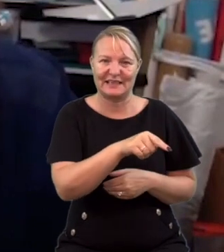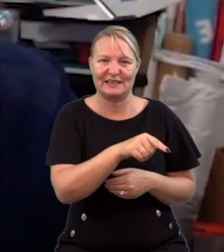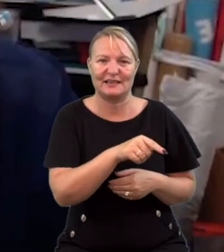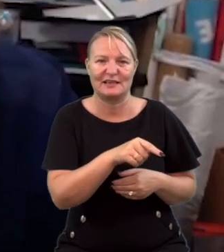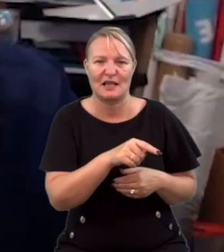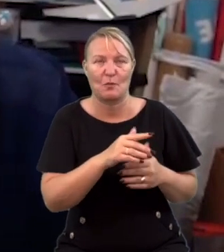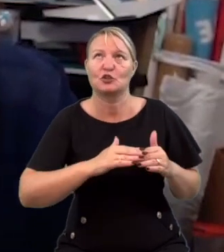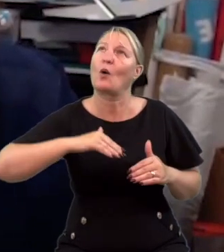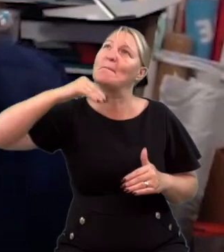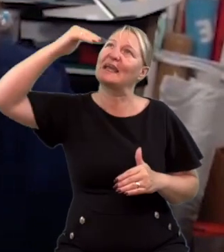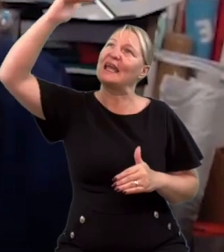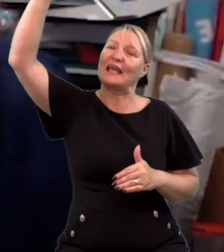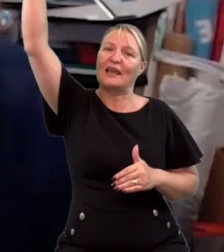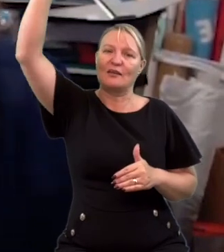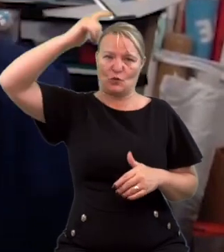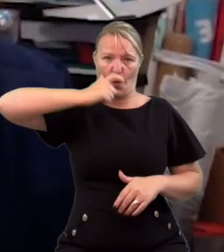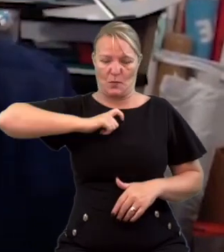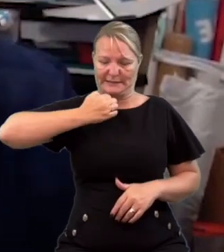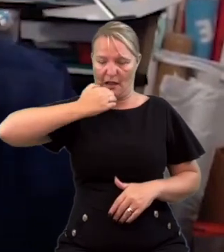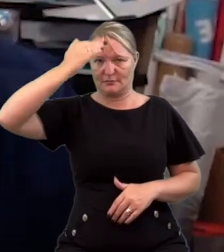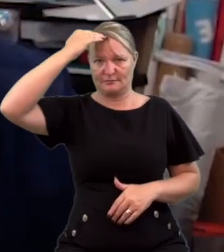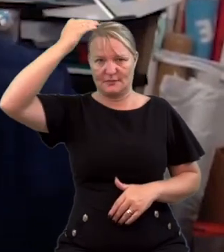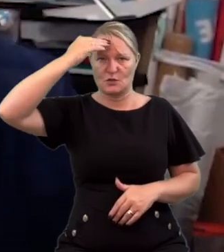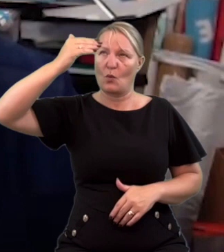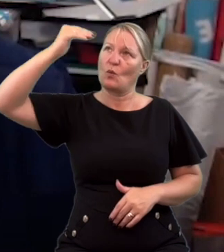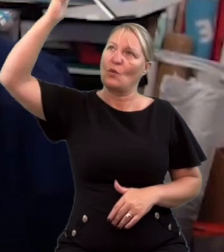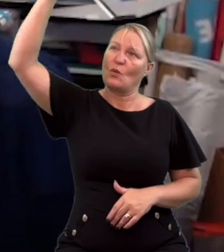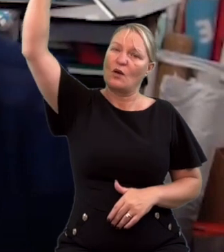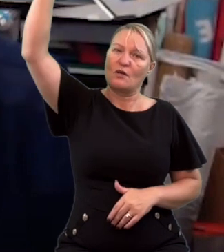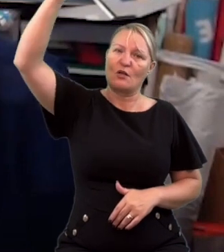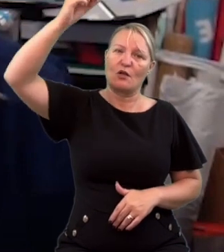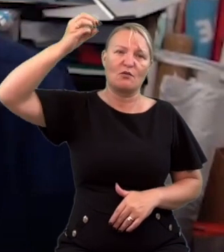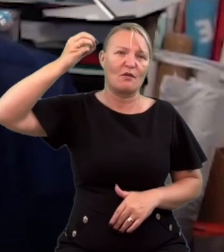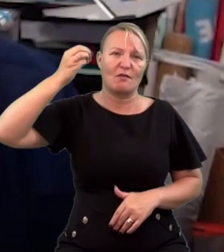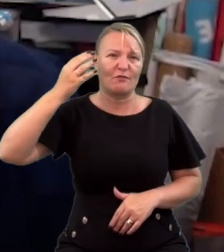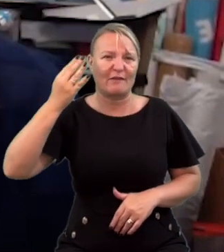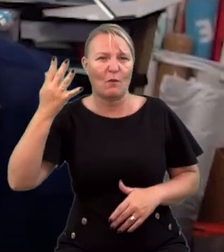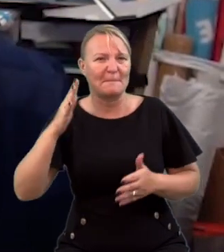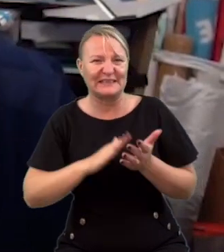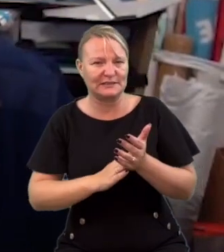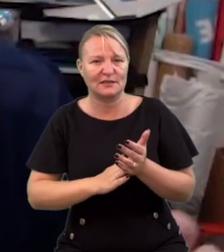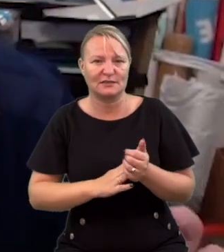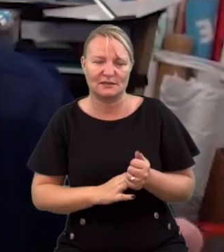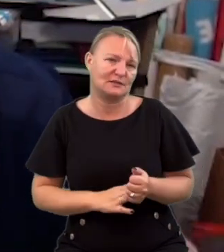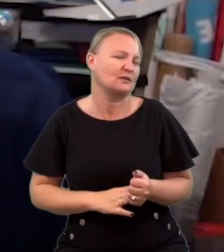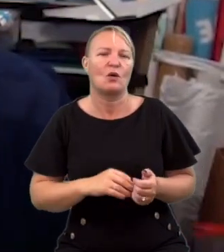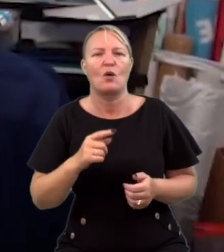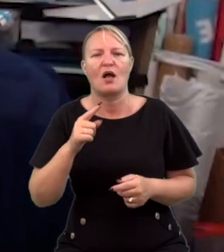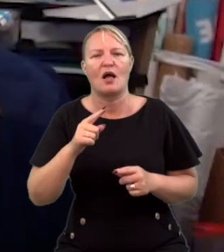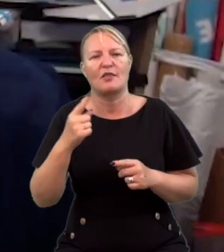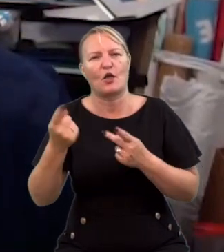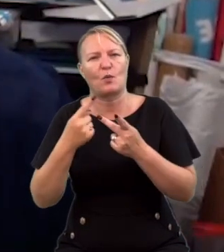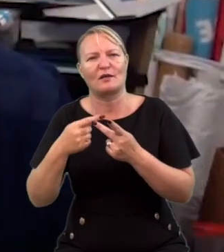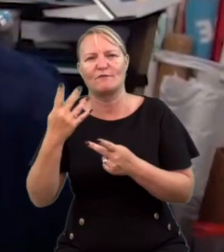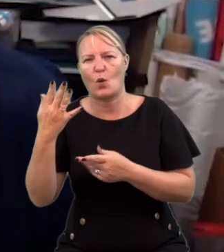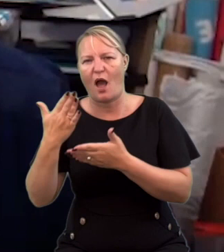are larger than human size. They go up to 3.4 meters. And then the framework itself goes up to